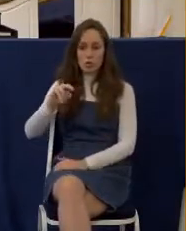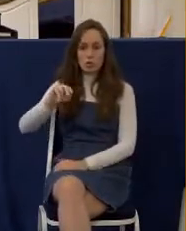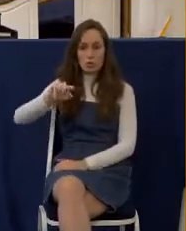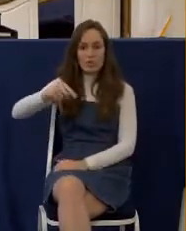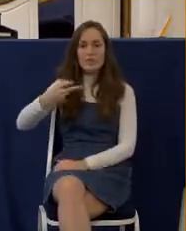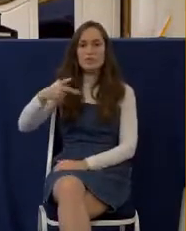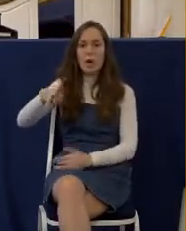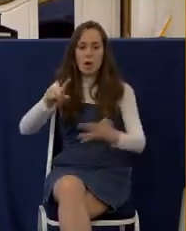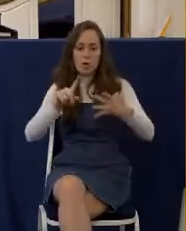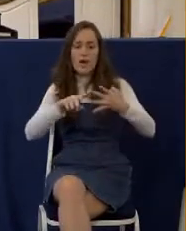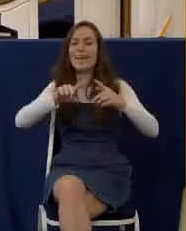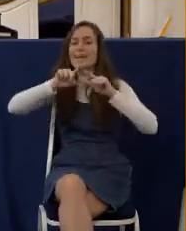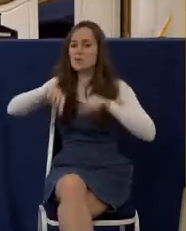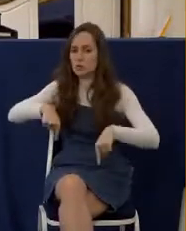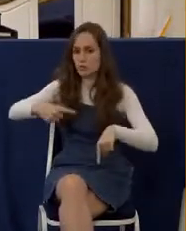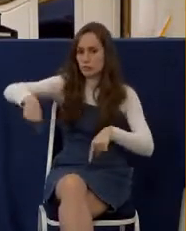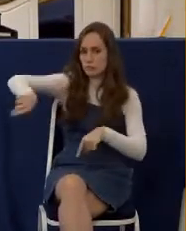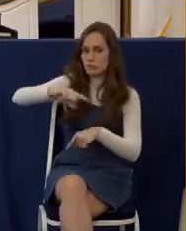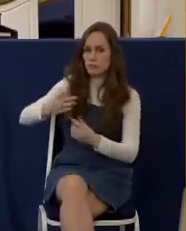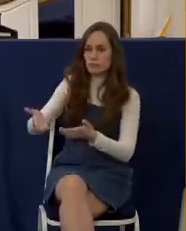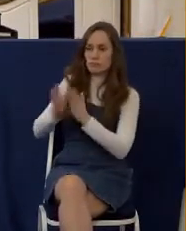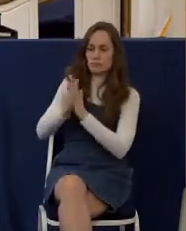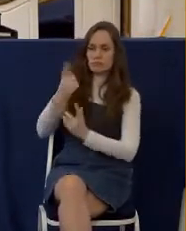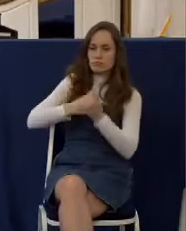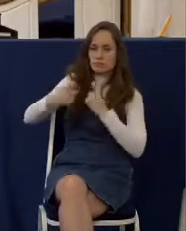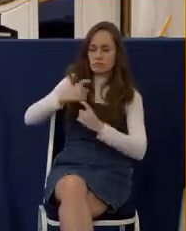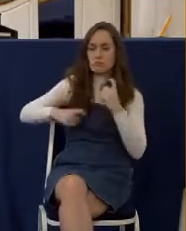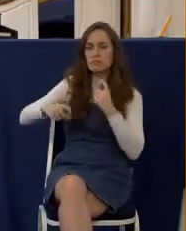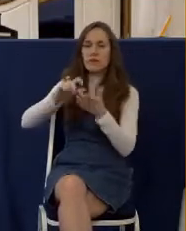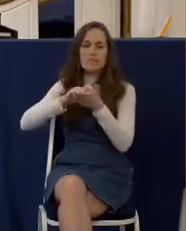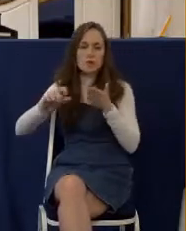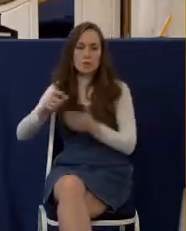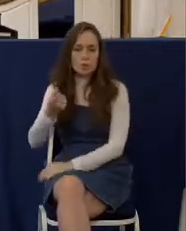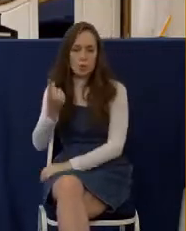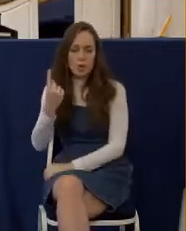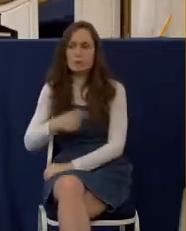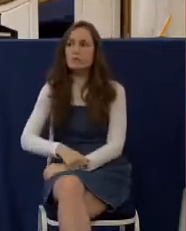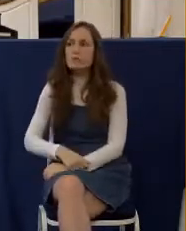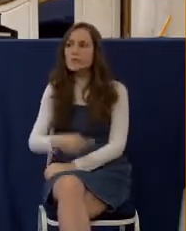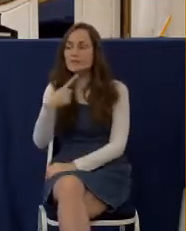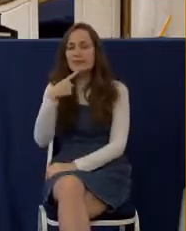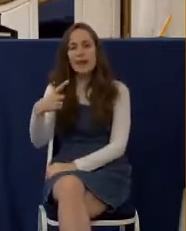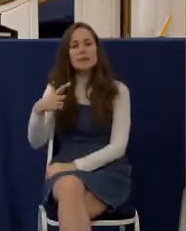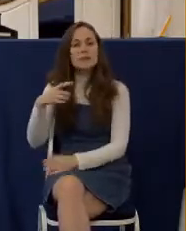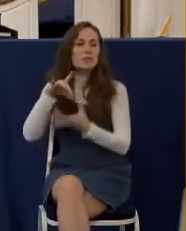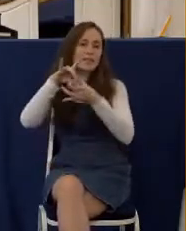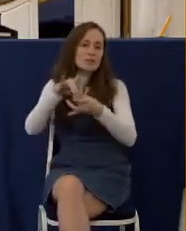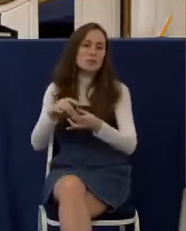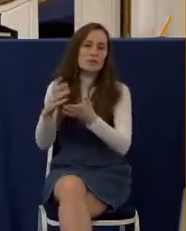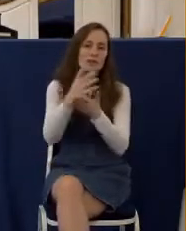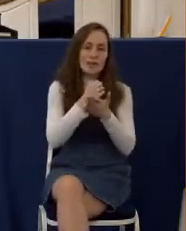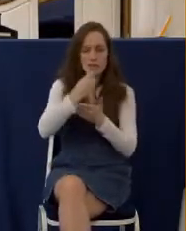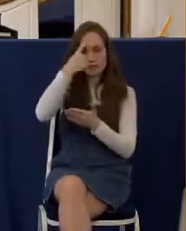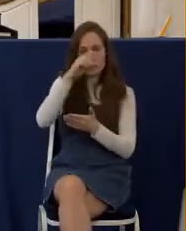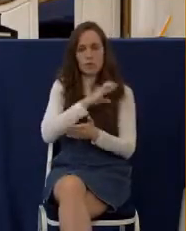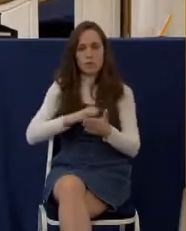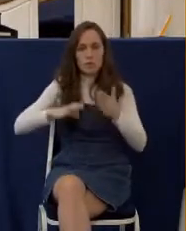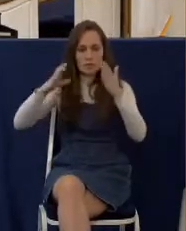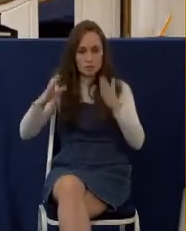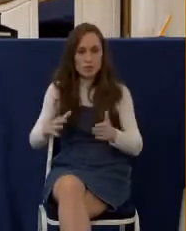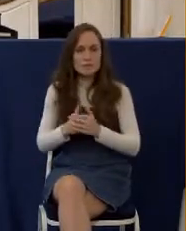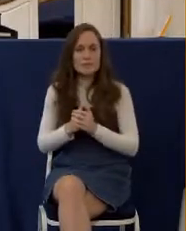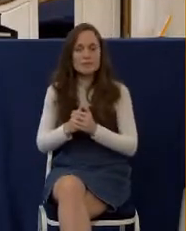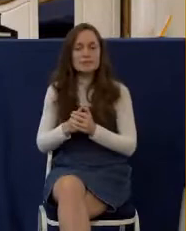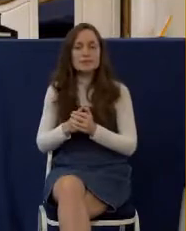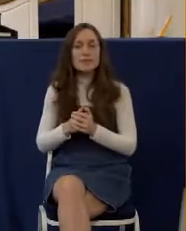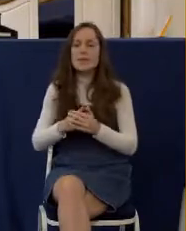that question. Look at 1 Corinthians 16, look in verse number 1. Now concerning the collection for the saints, that is, to answer your question that